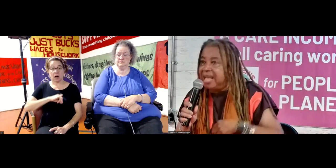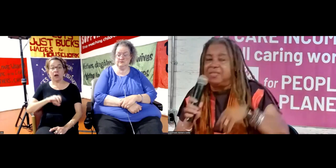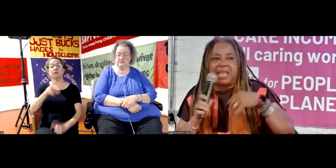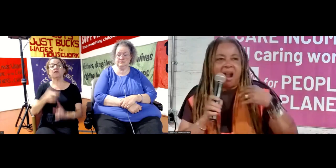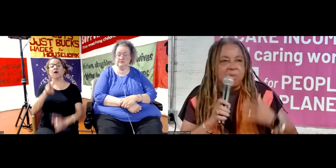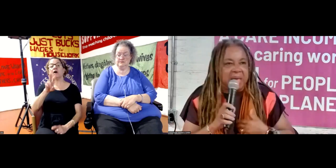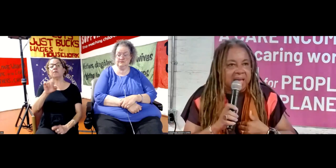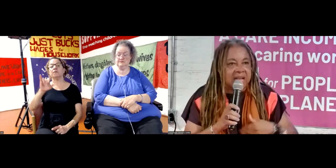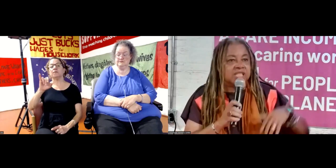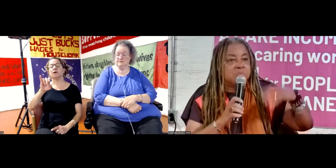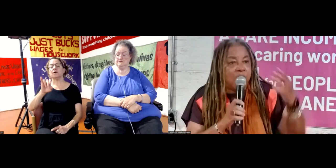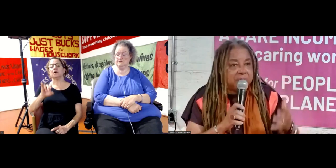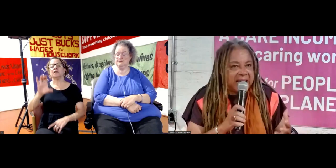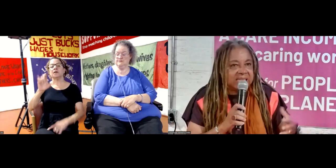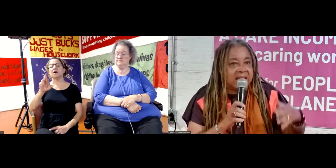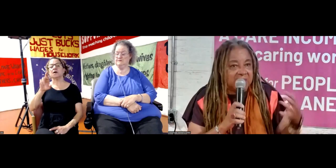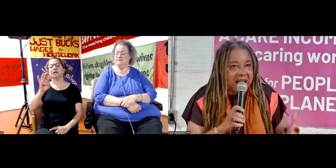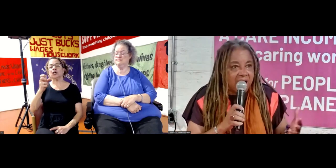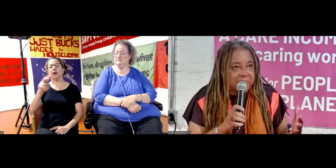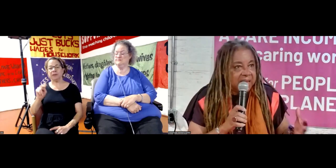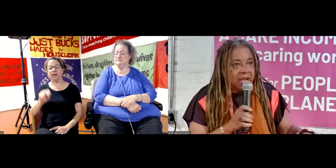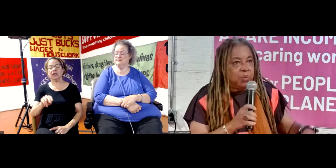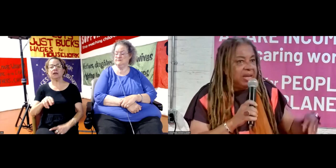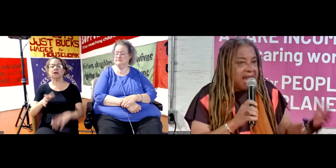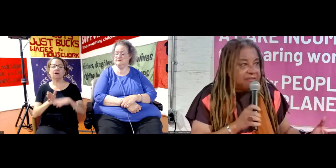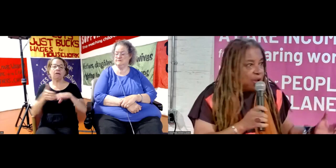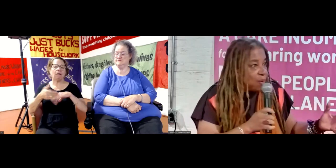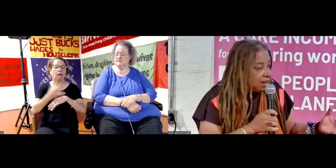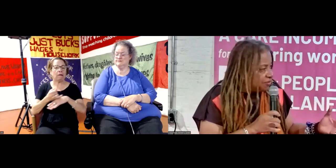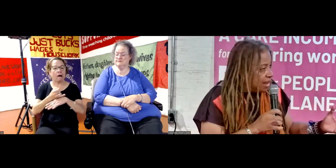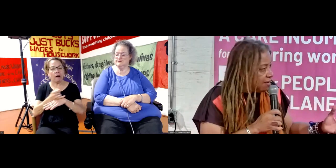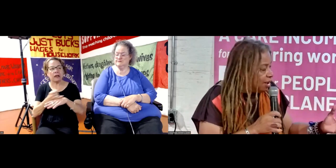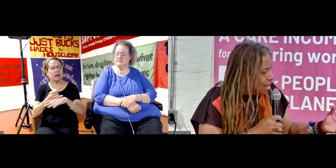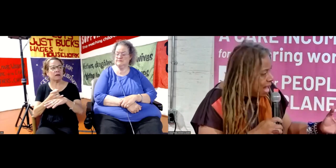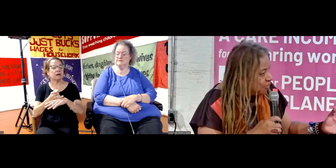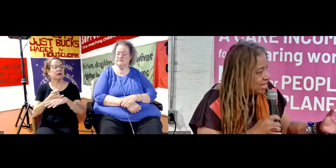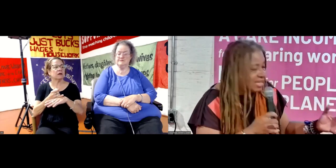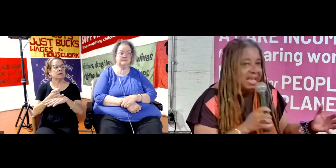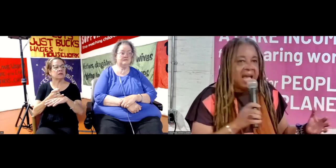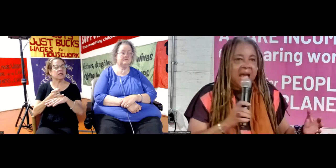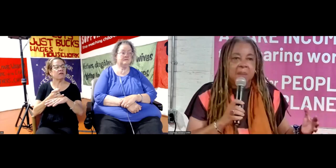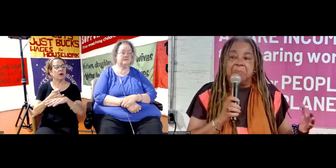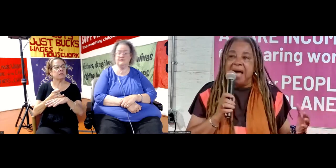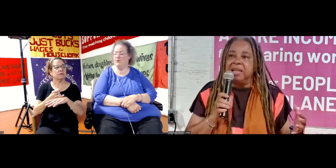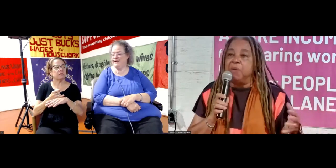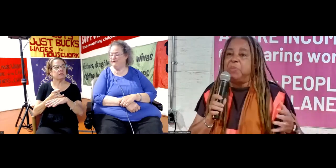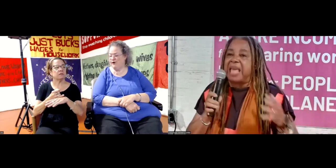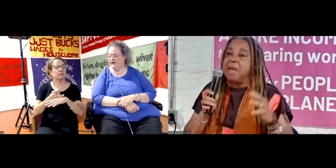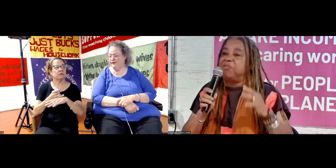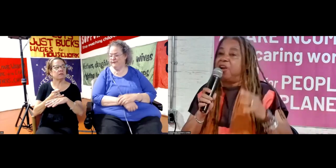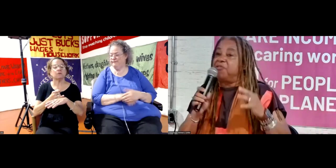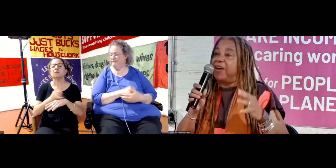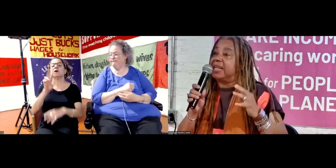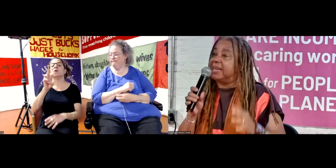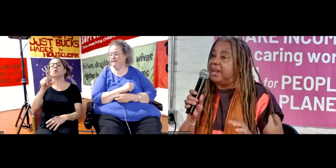village in the Caribbean, a small place in the Caribbean. We didn't have no welfare, obviously. But it